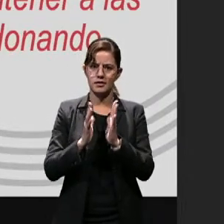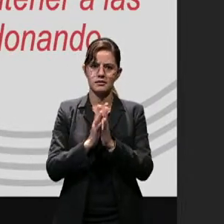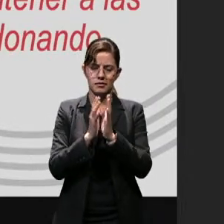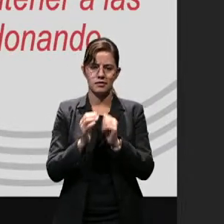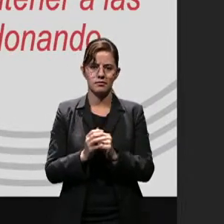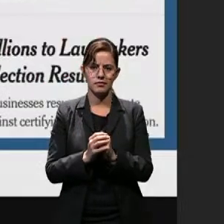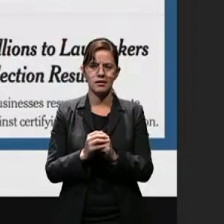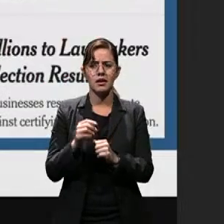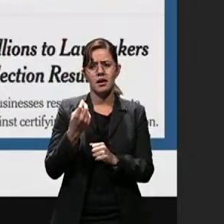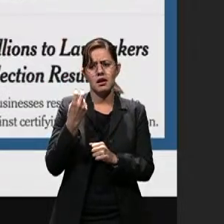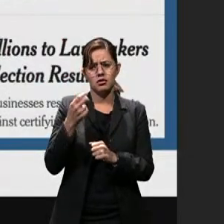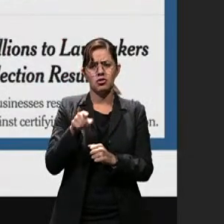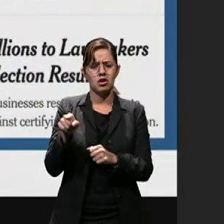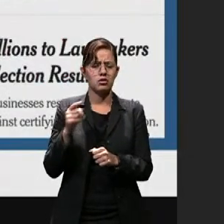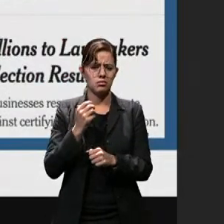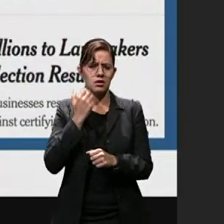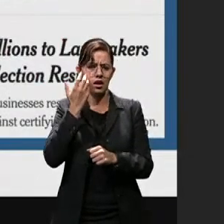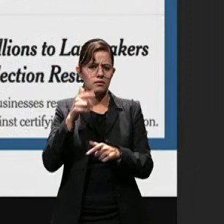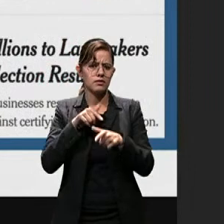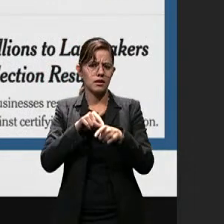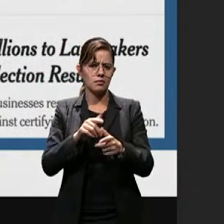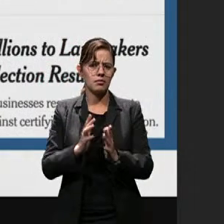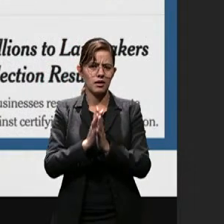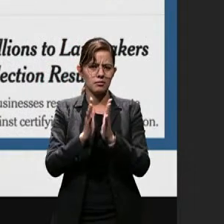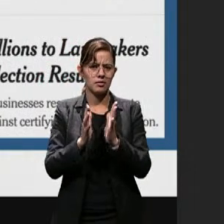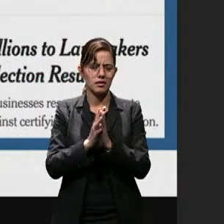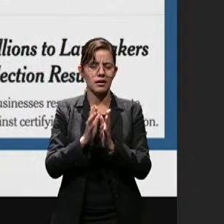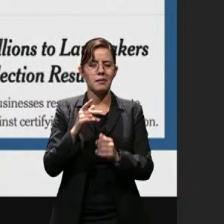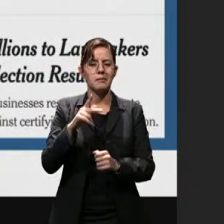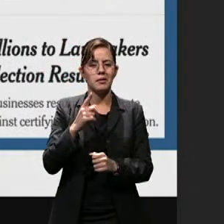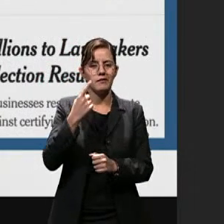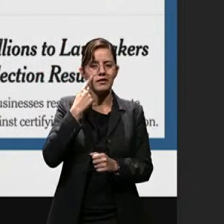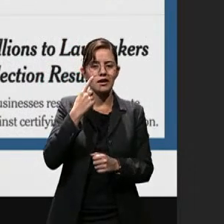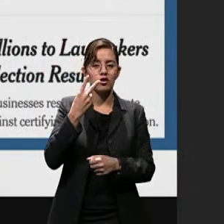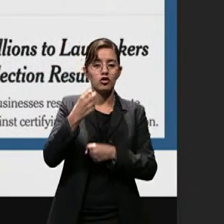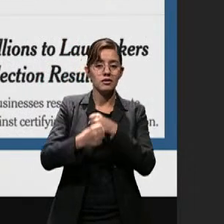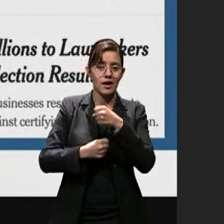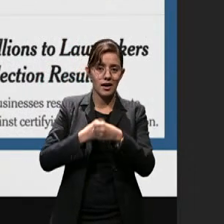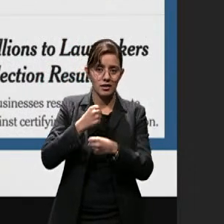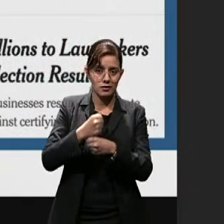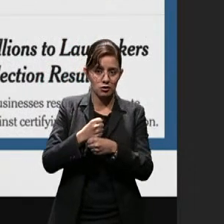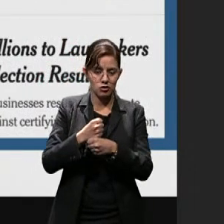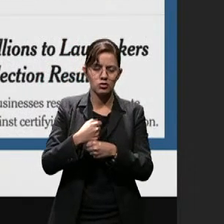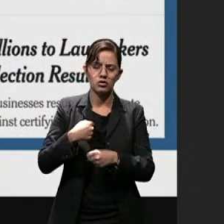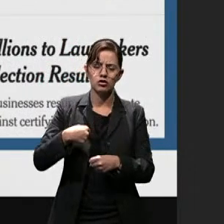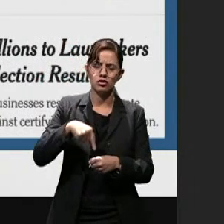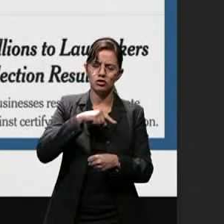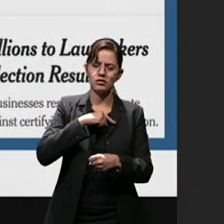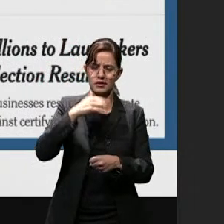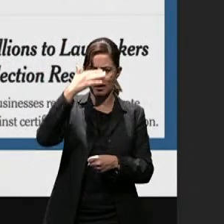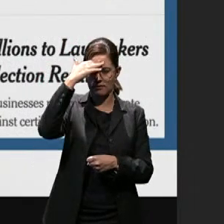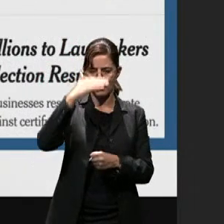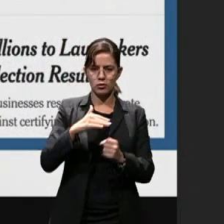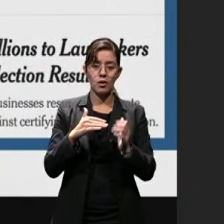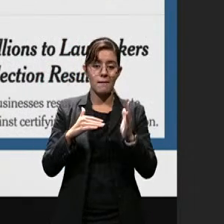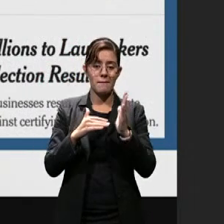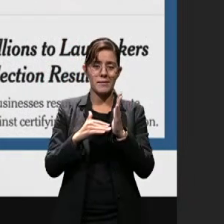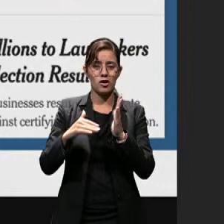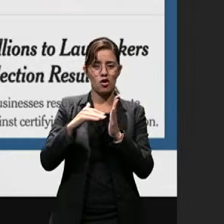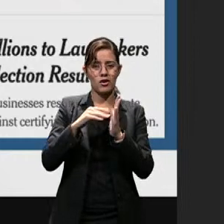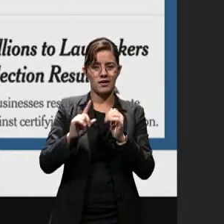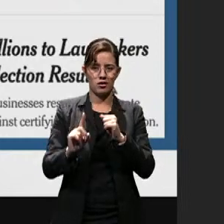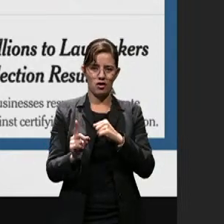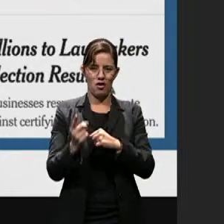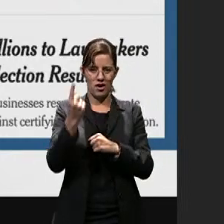Just in the last 2 years, we know that millions of dollars poured into Arizona for their post-election